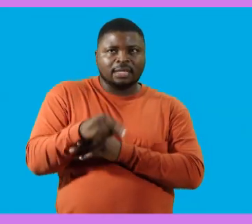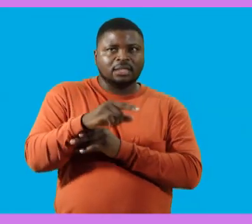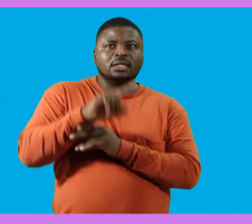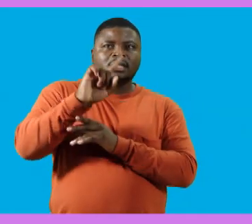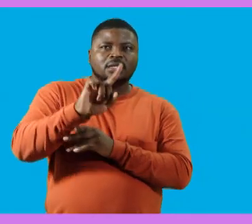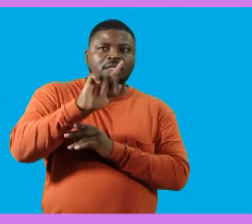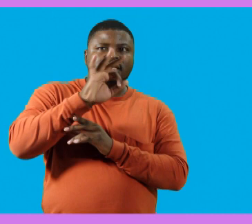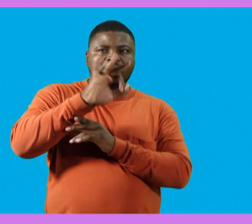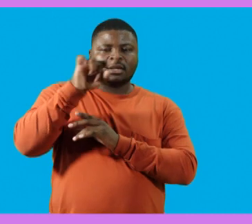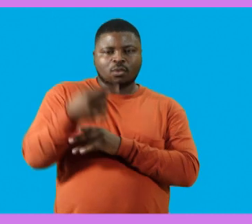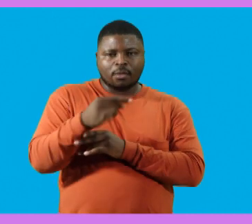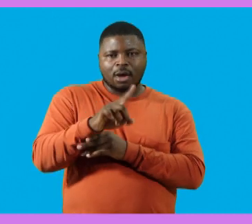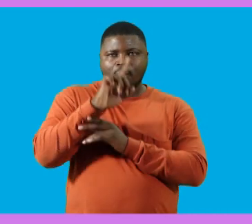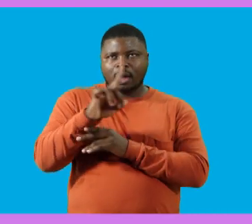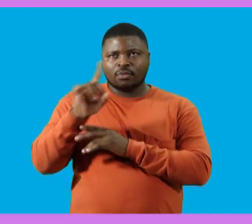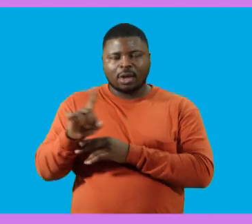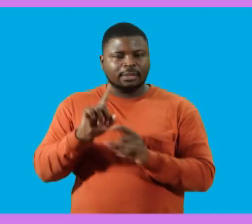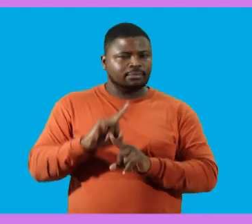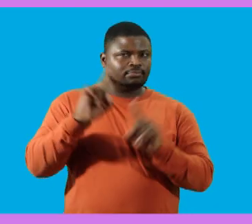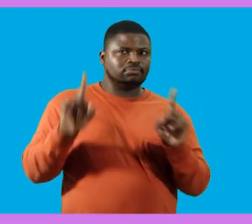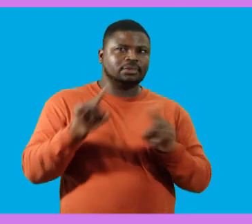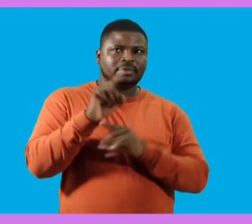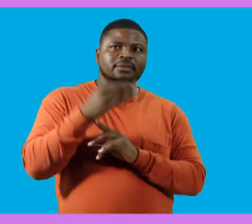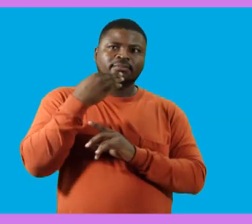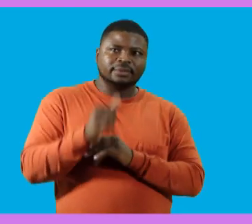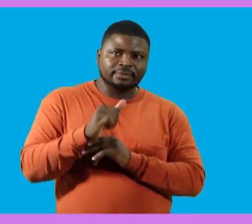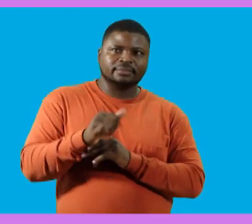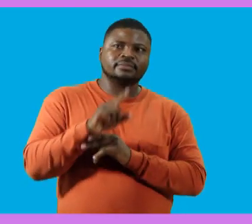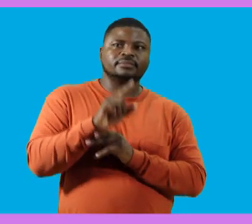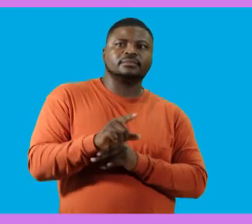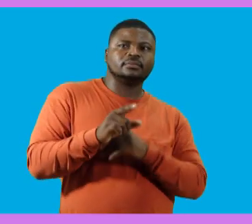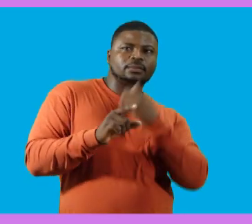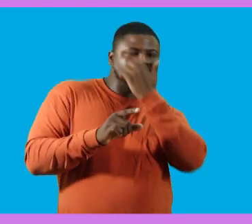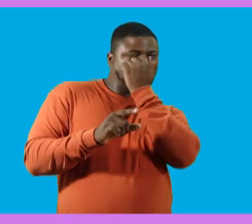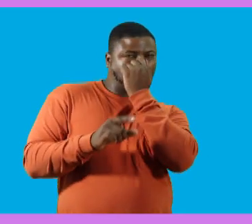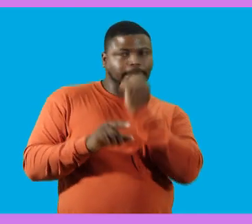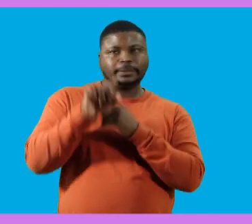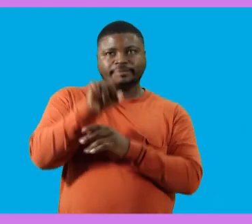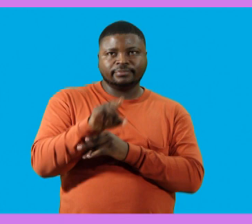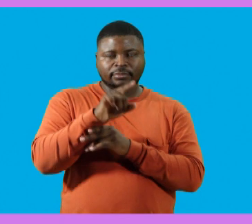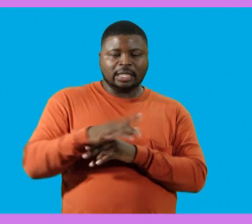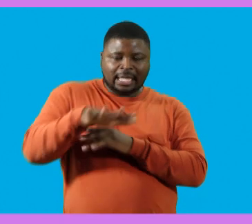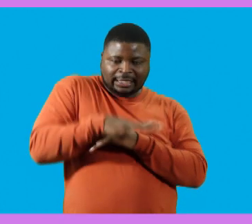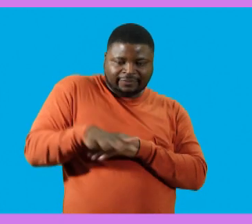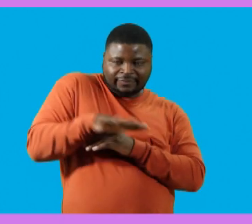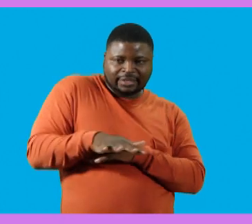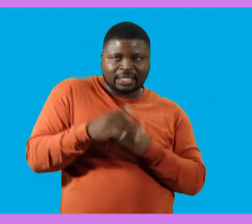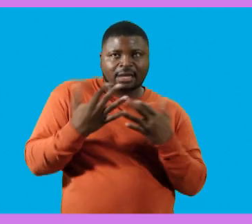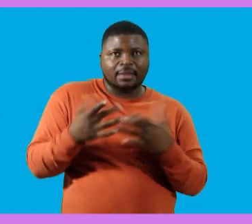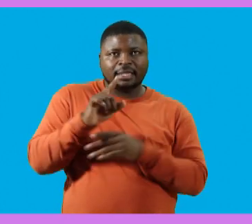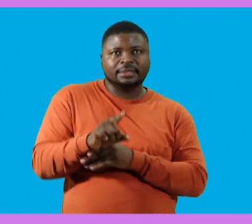it's 3,11. Otherwise, you will be working with a model and not the actual vehicle. So surface area